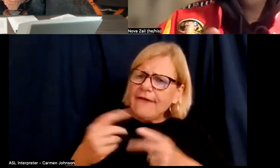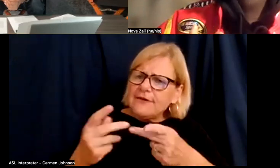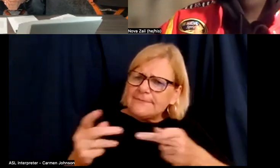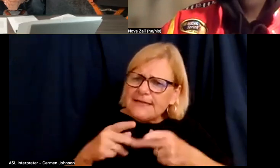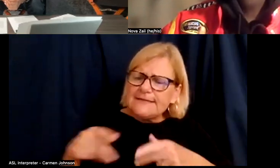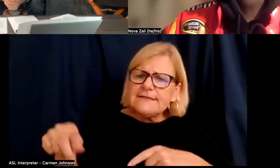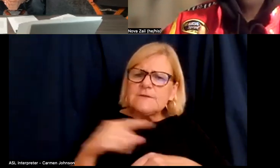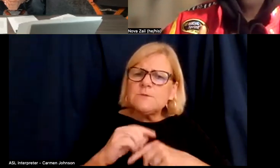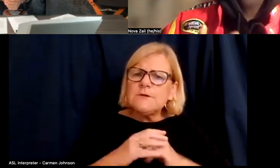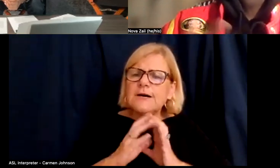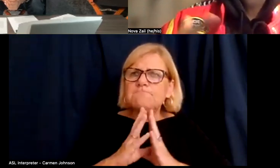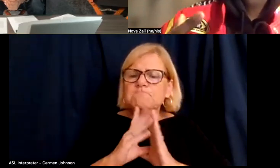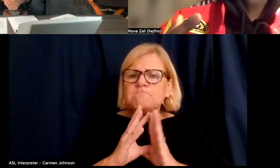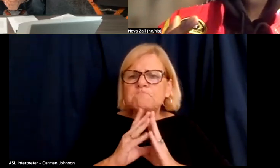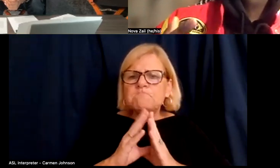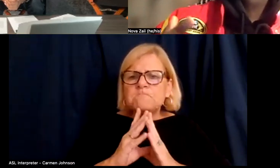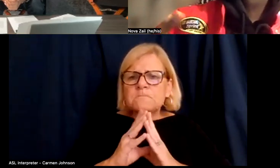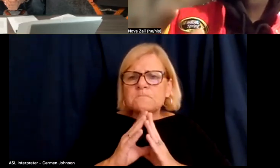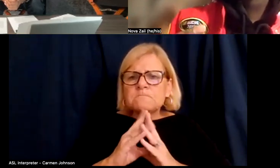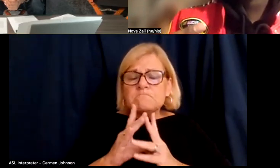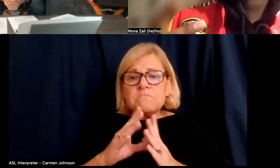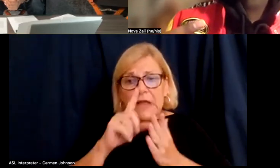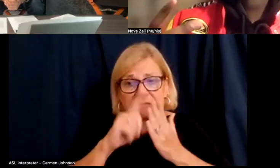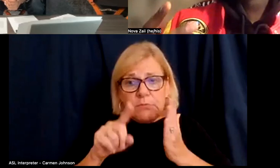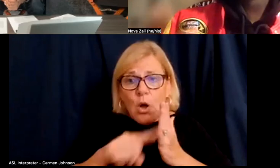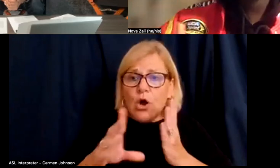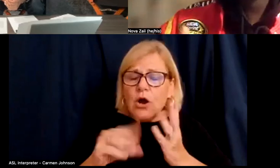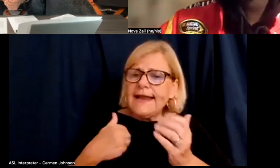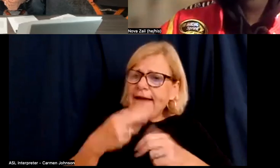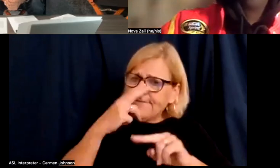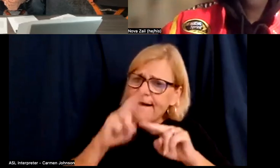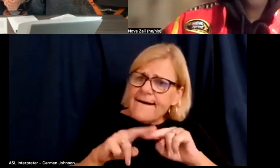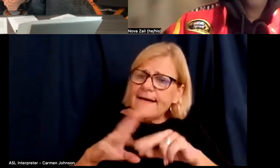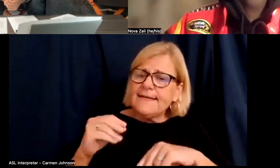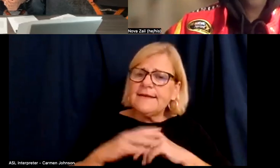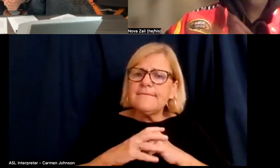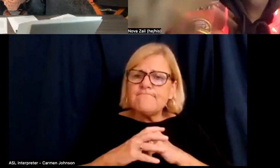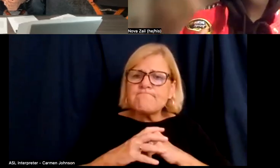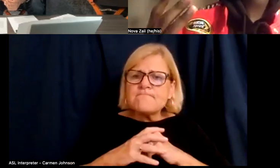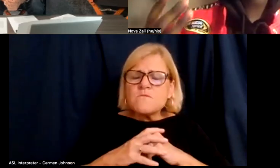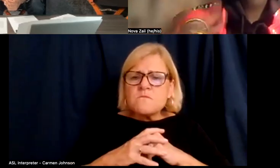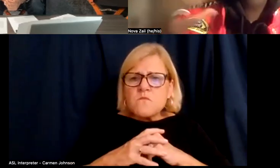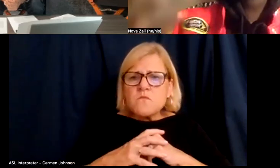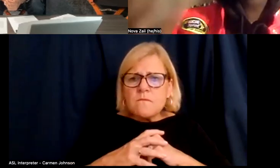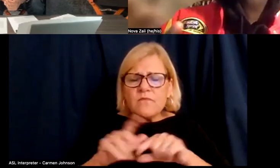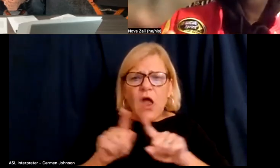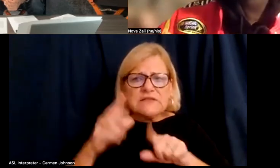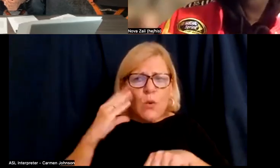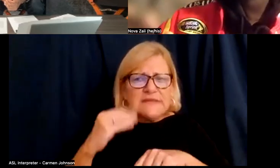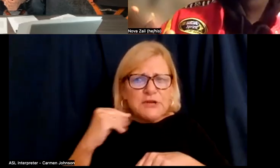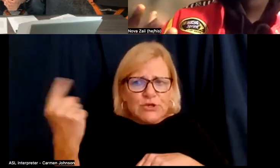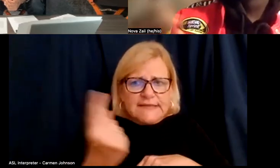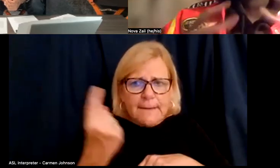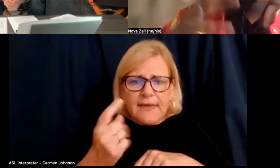to um, explore and just have fun and also experience